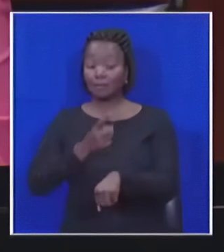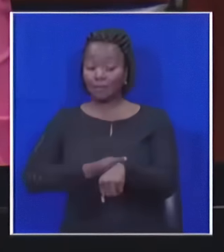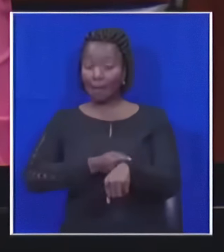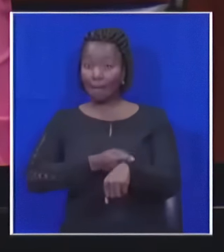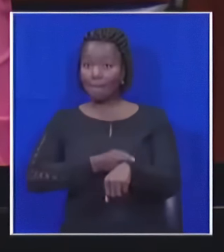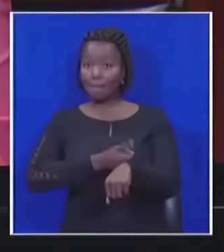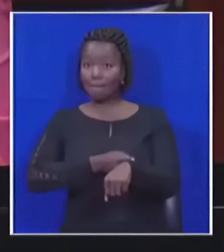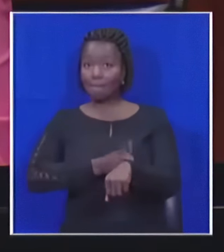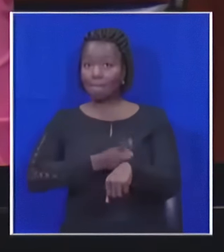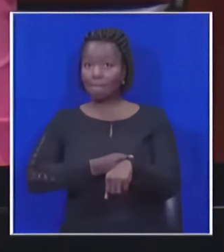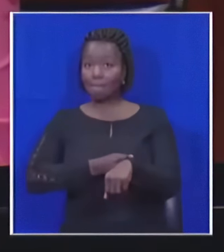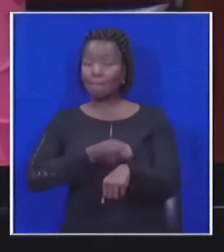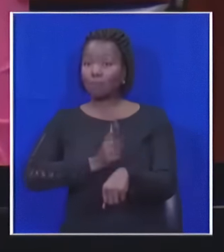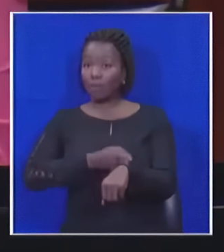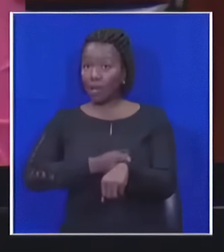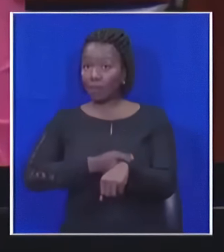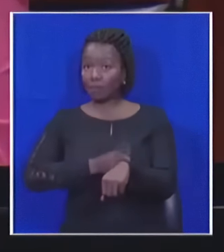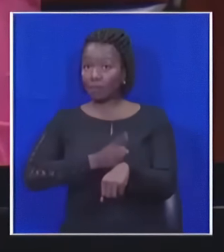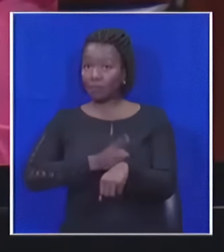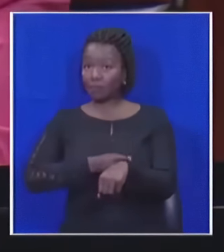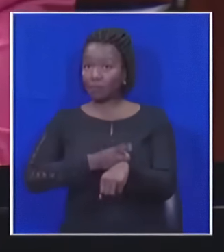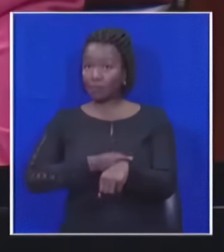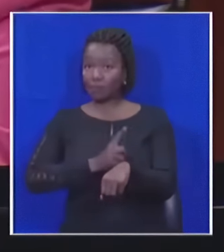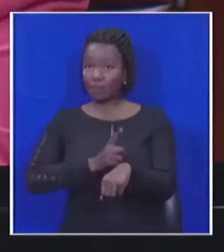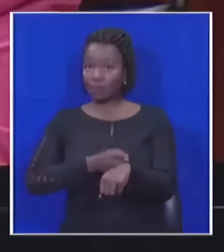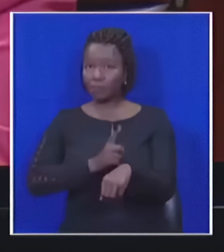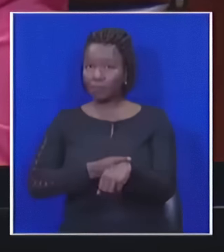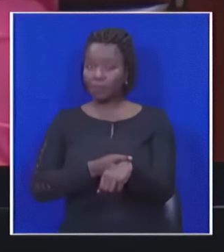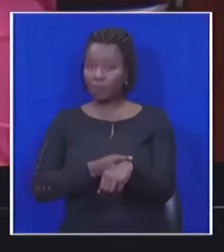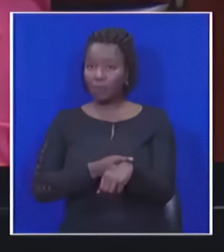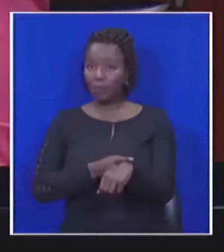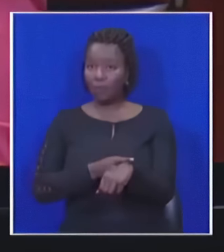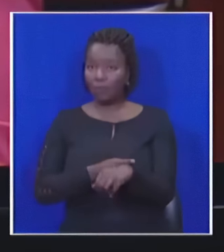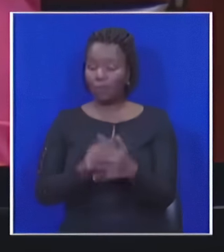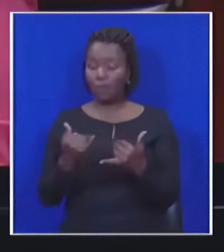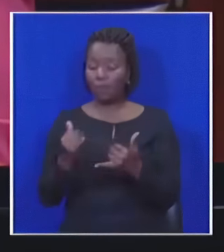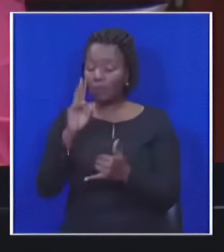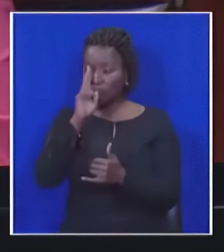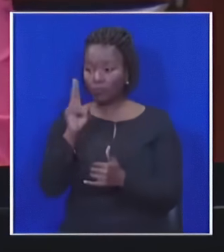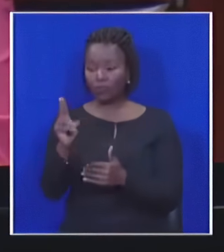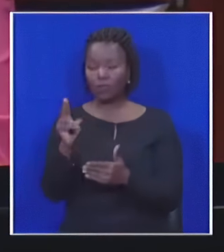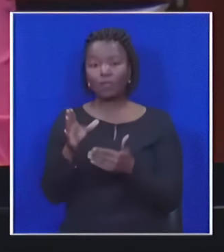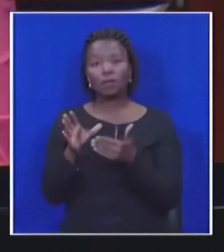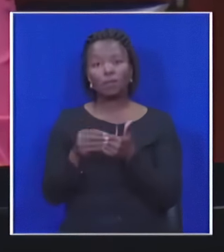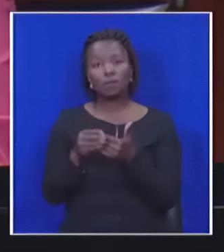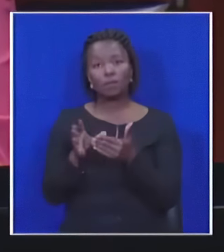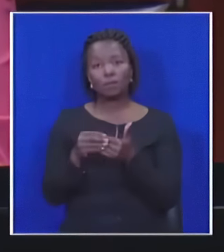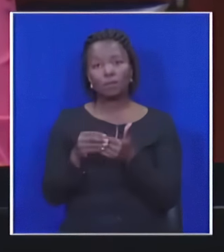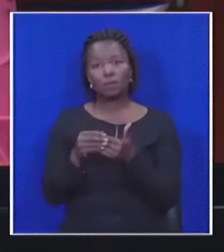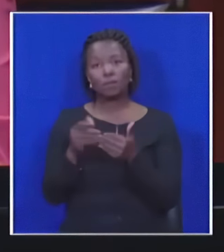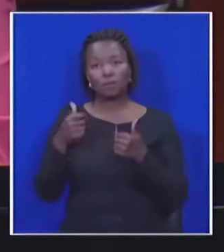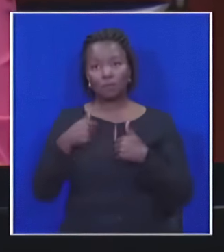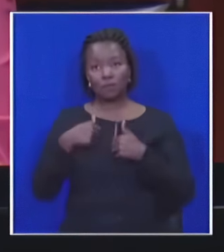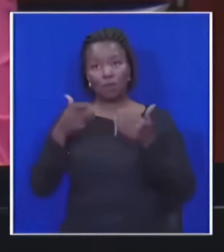They've taken 3 seconds. My time. 4 seconds. Honorable members, you are welcome in the gallery into